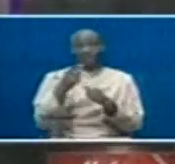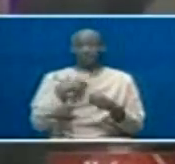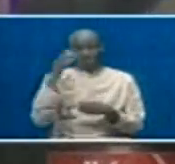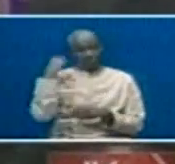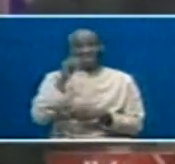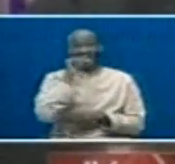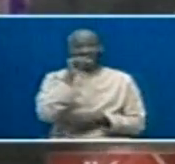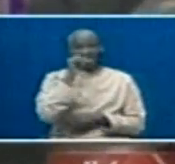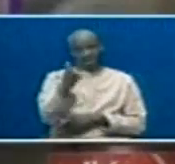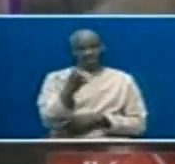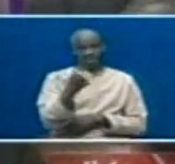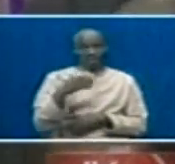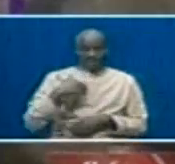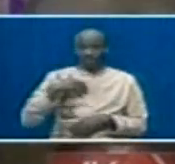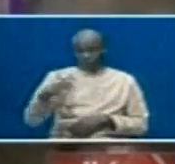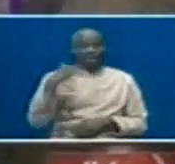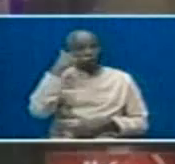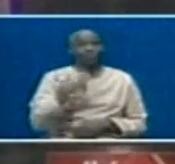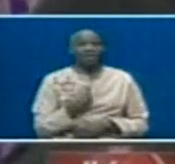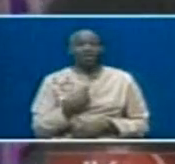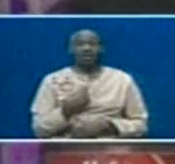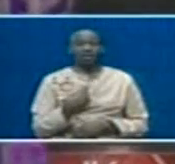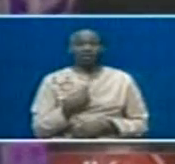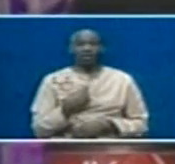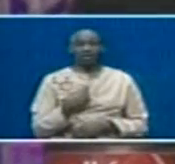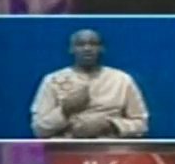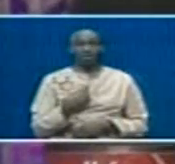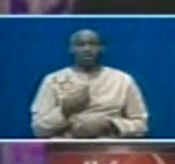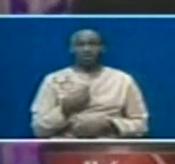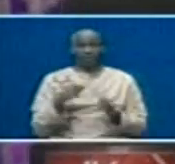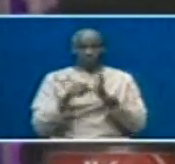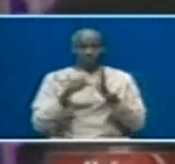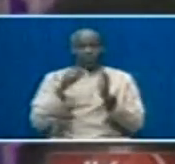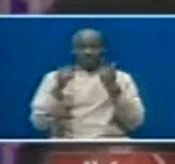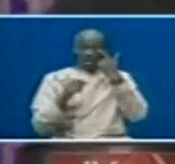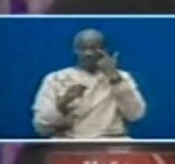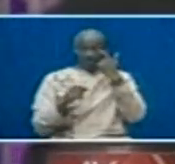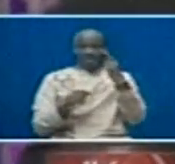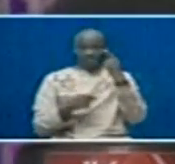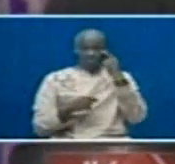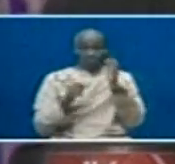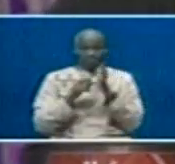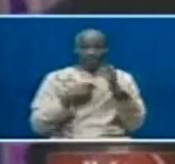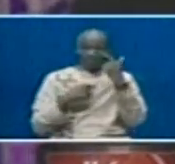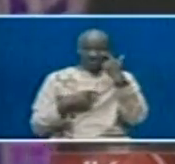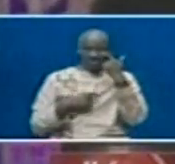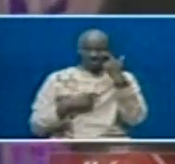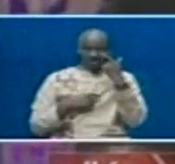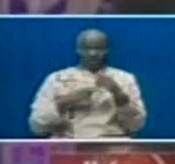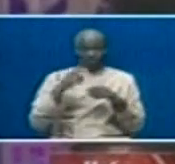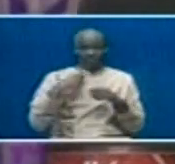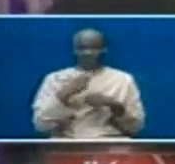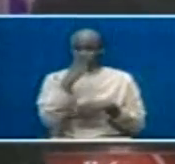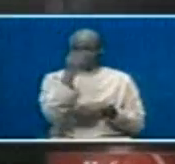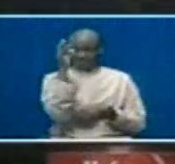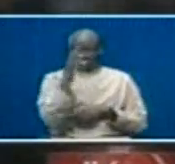England, and my daughter, Nicole, had a problem with her left eye, and he had only like a 10%